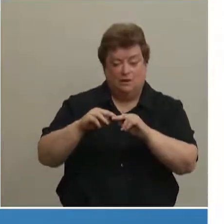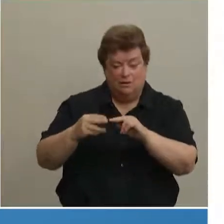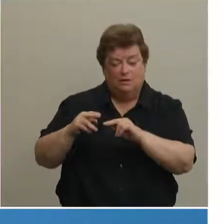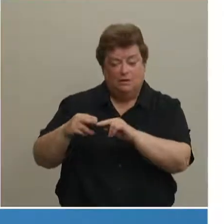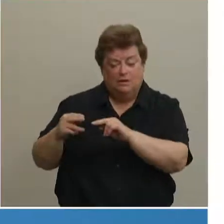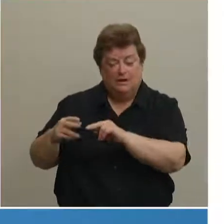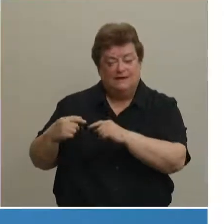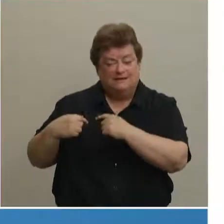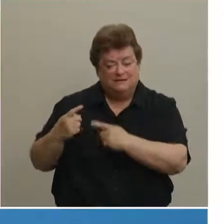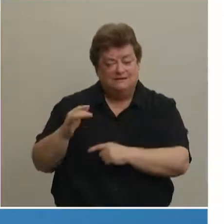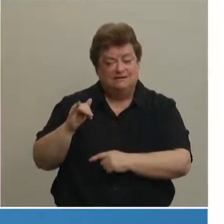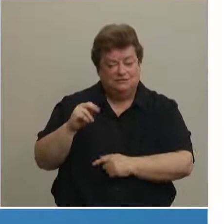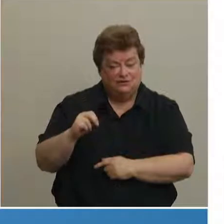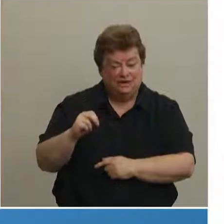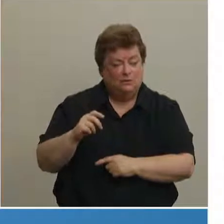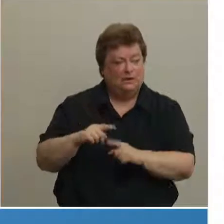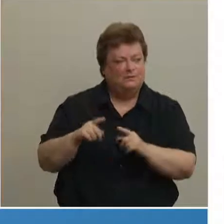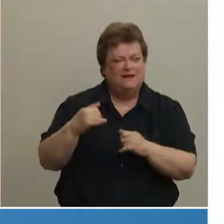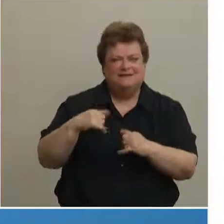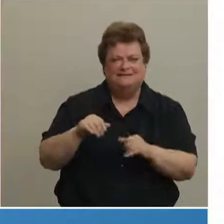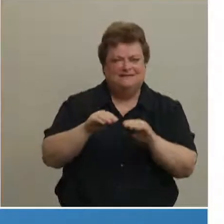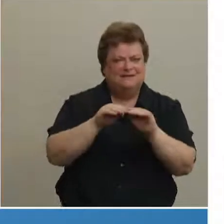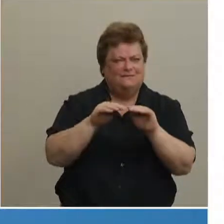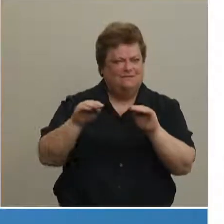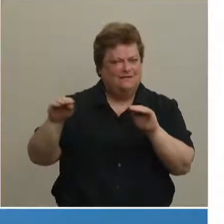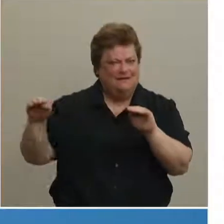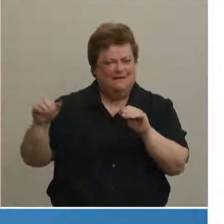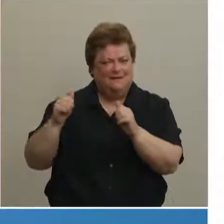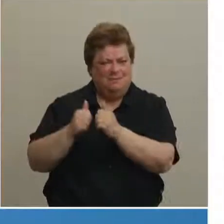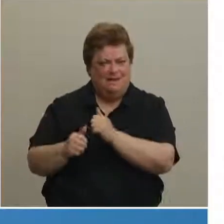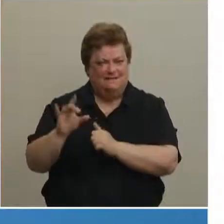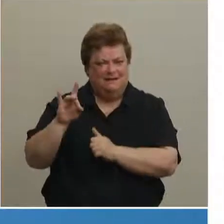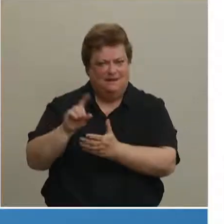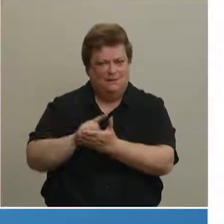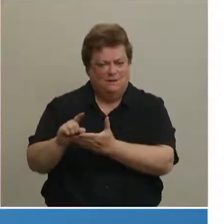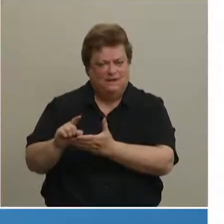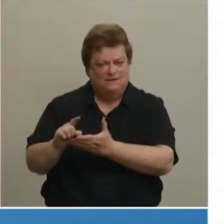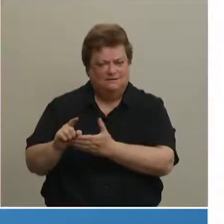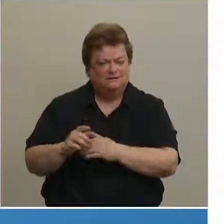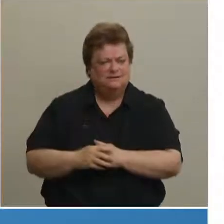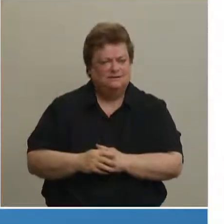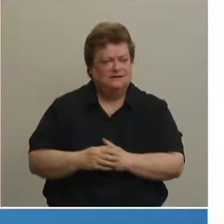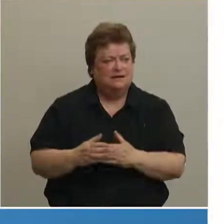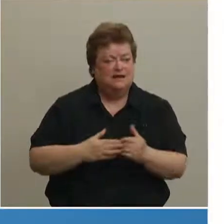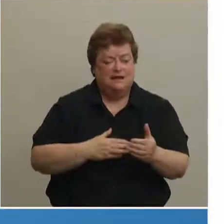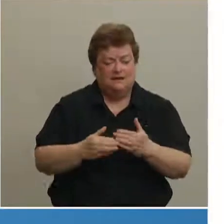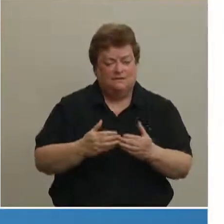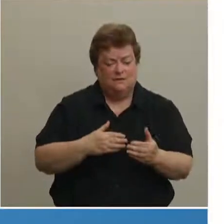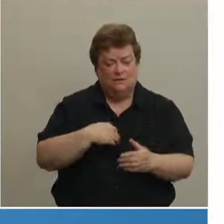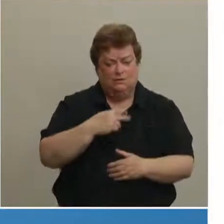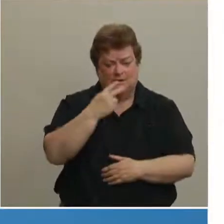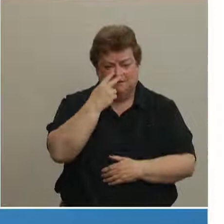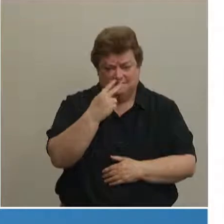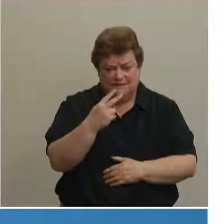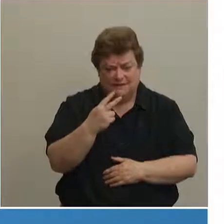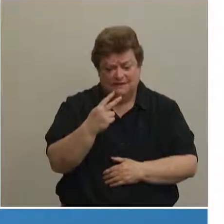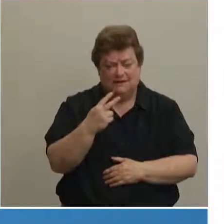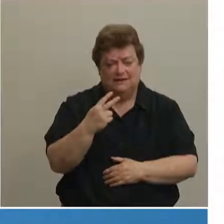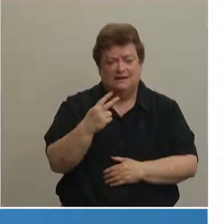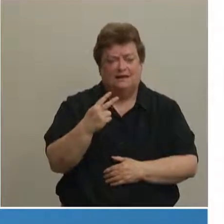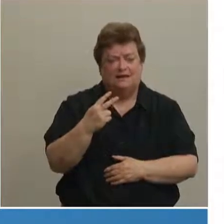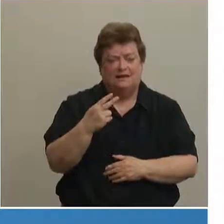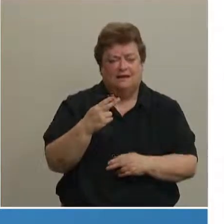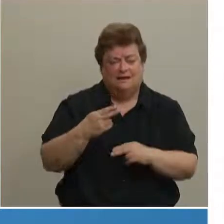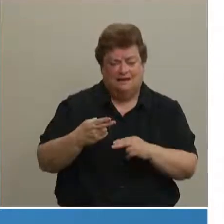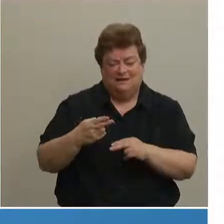cases has been relatively flat in the past 8 weeks, even though we had seen a 10% increase of cases